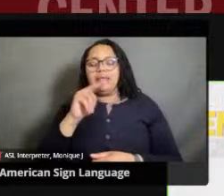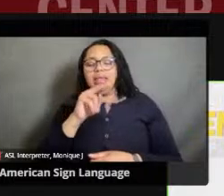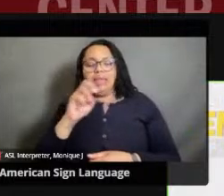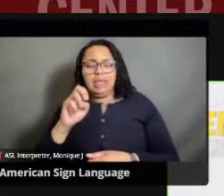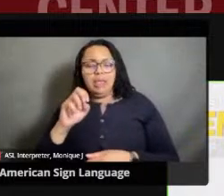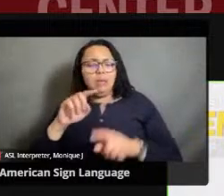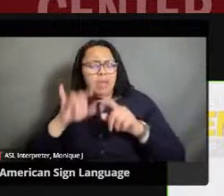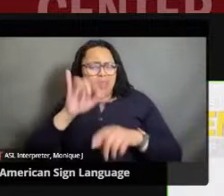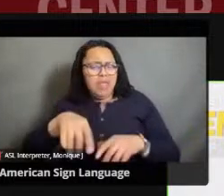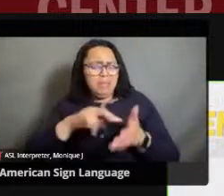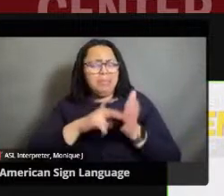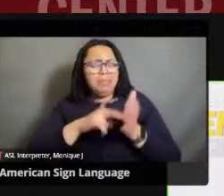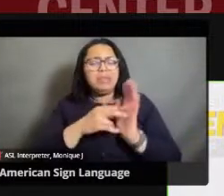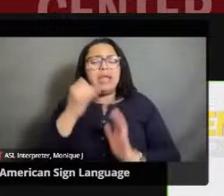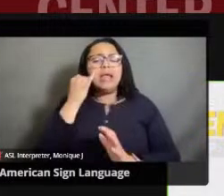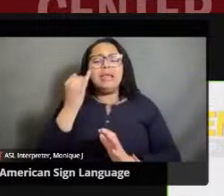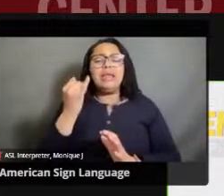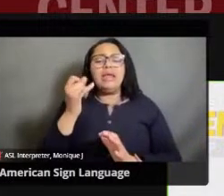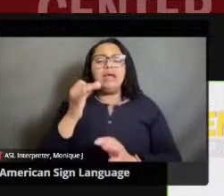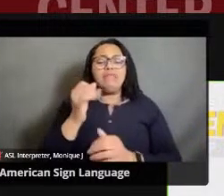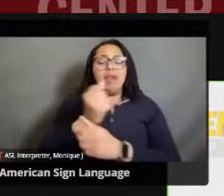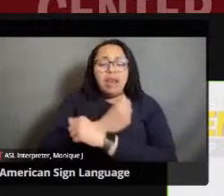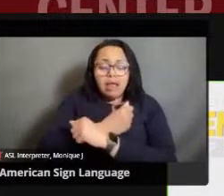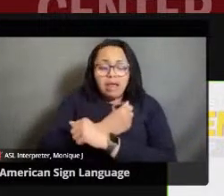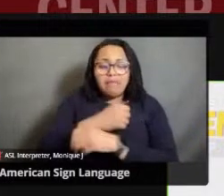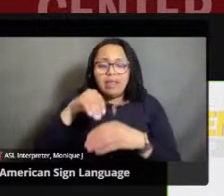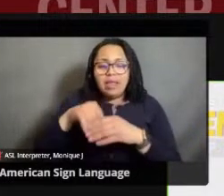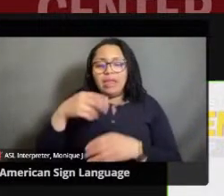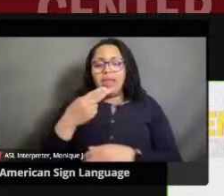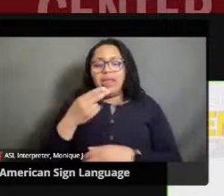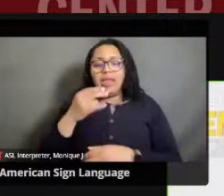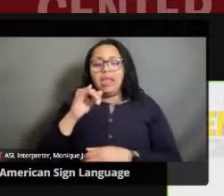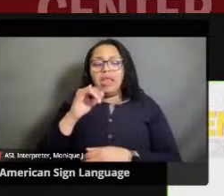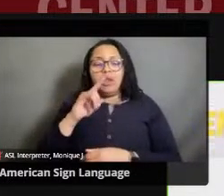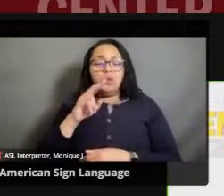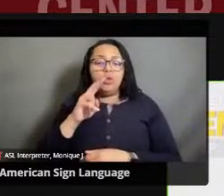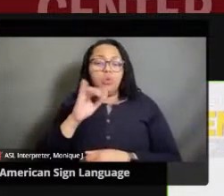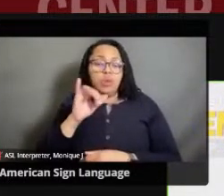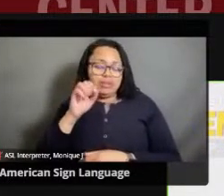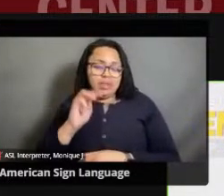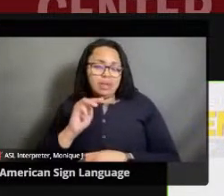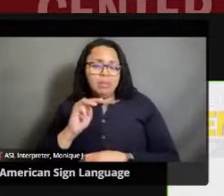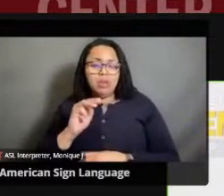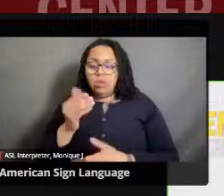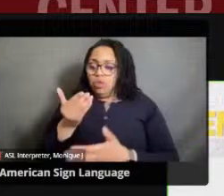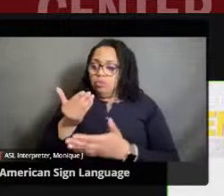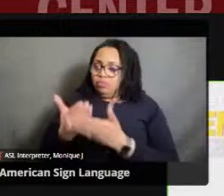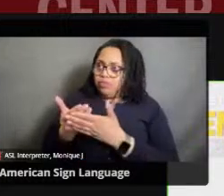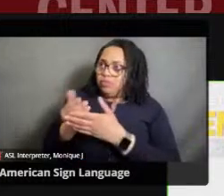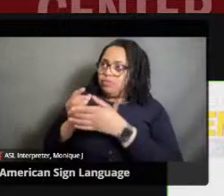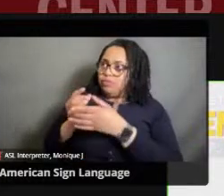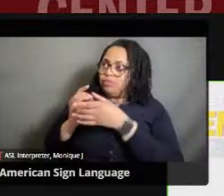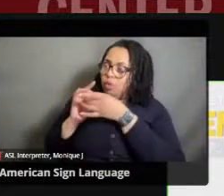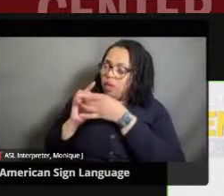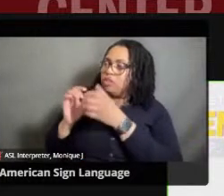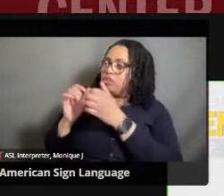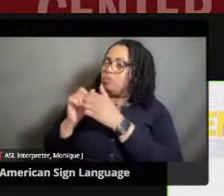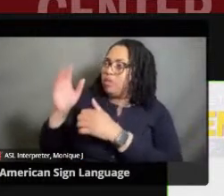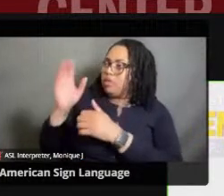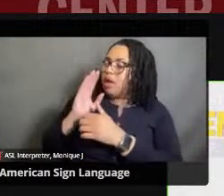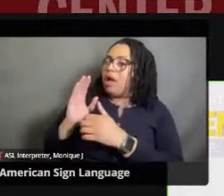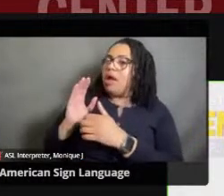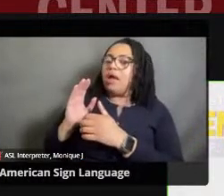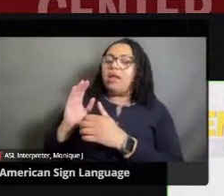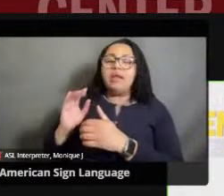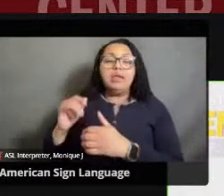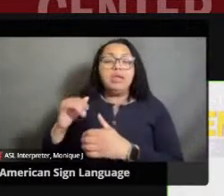about this unconditional devotion to God and the recognition that all of